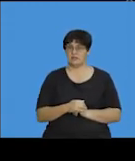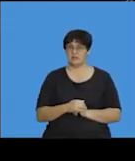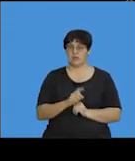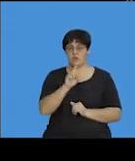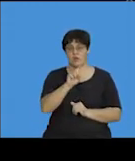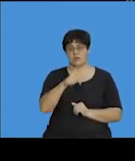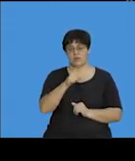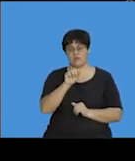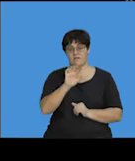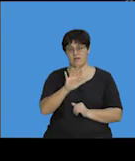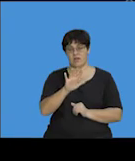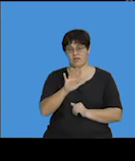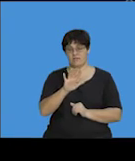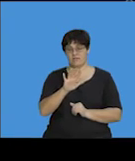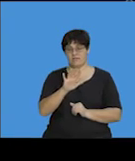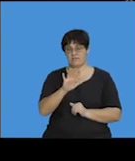we're going to get